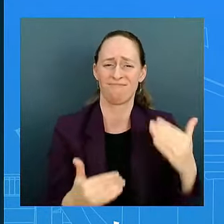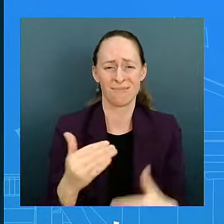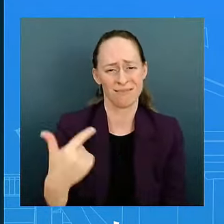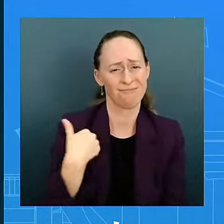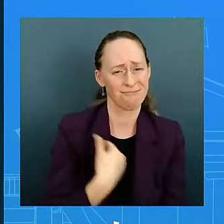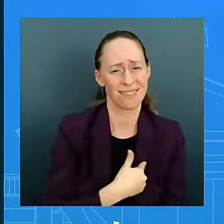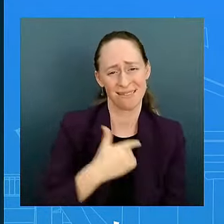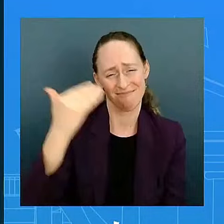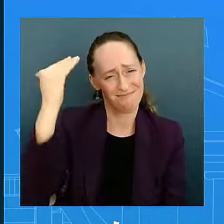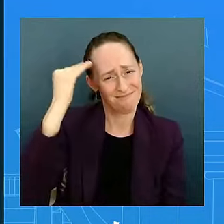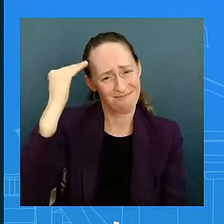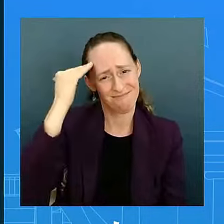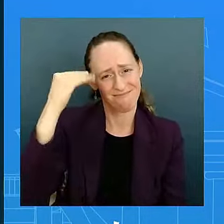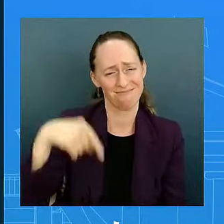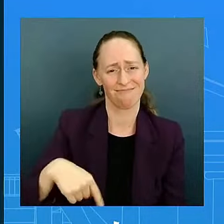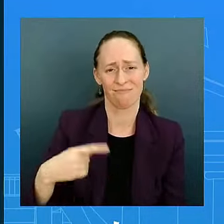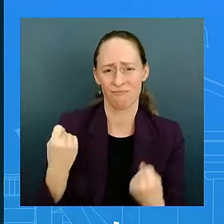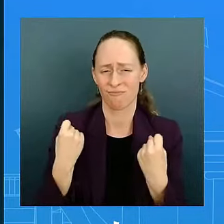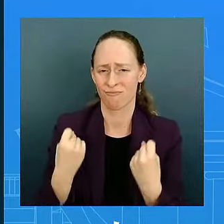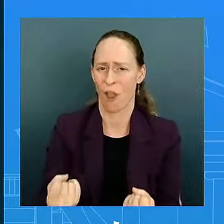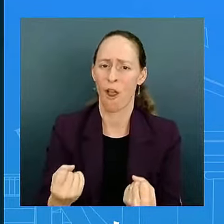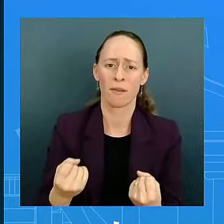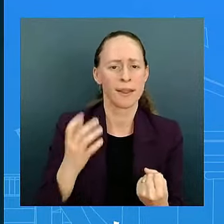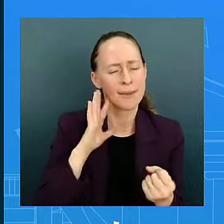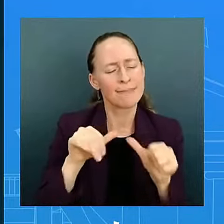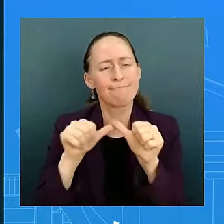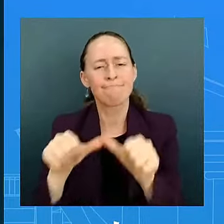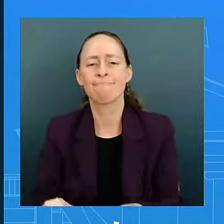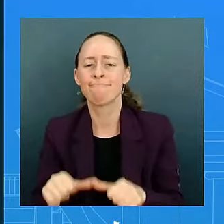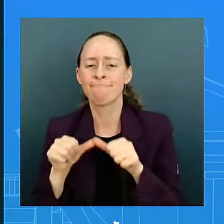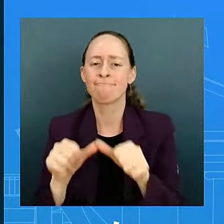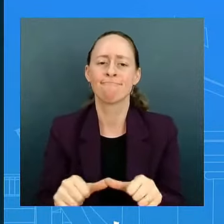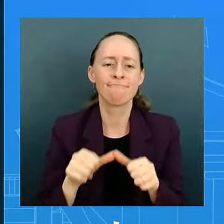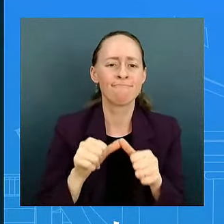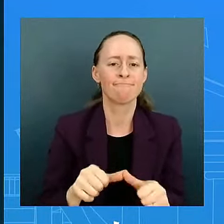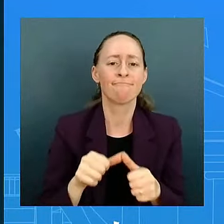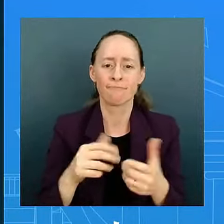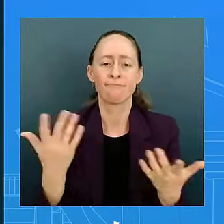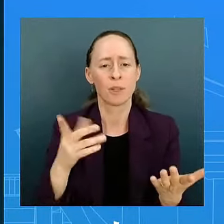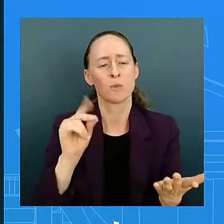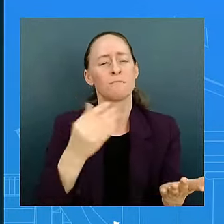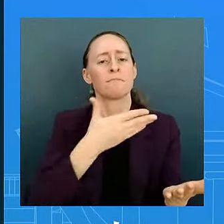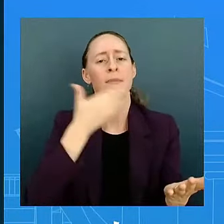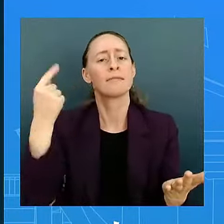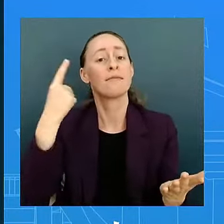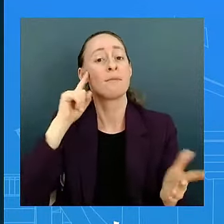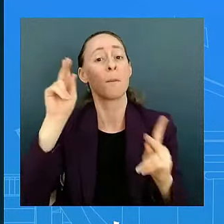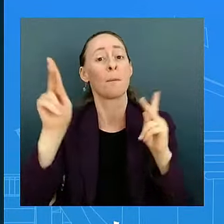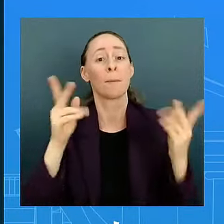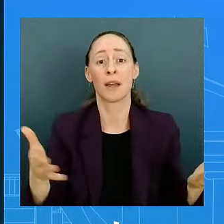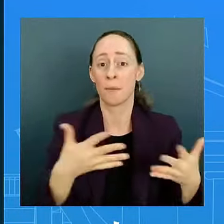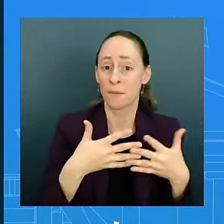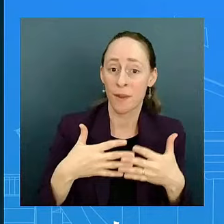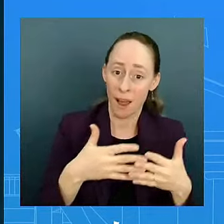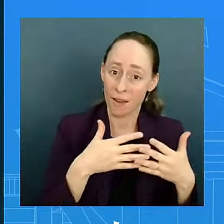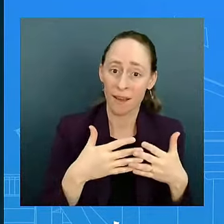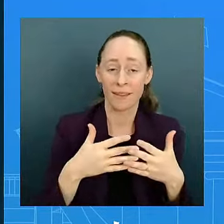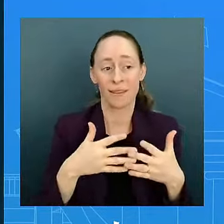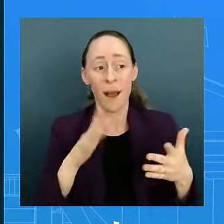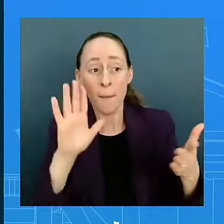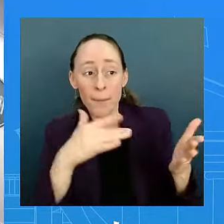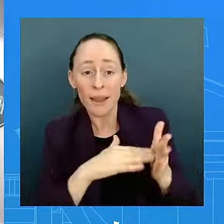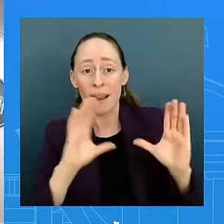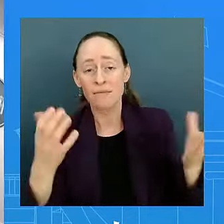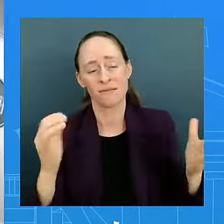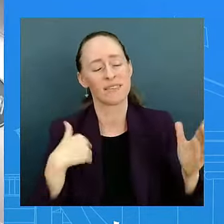going to continue to do the work on behalf of working Americans and also the middle class. That is going to be our focus. And then